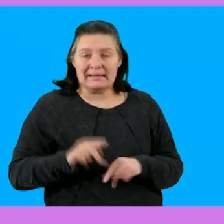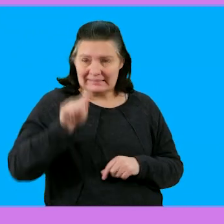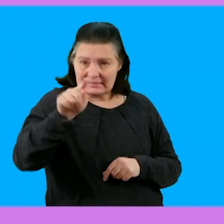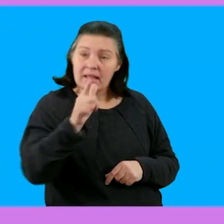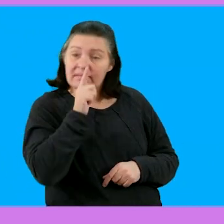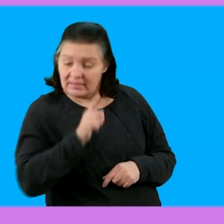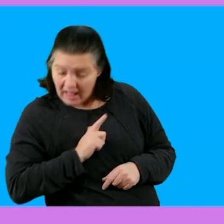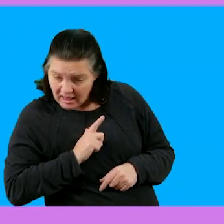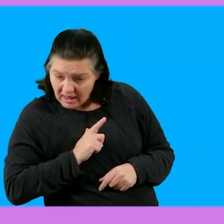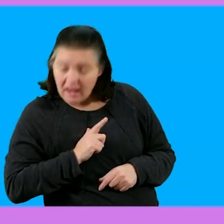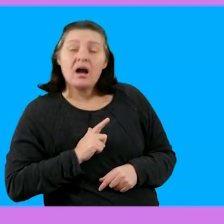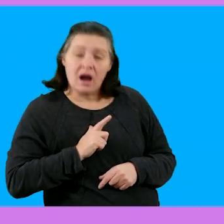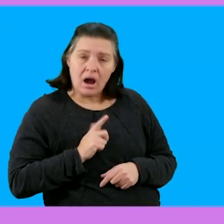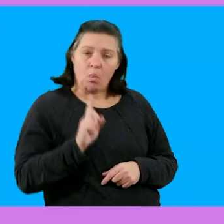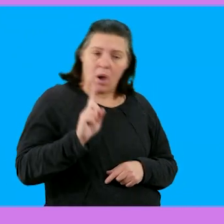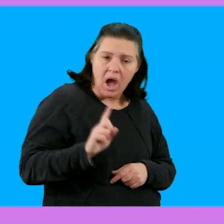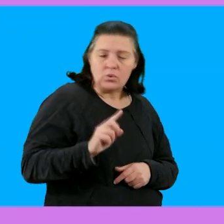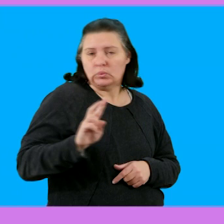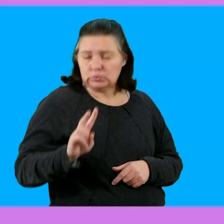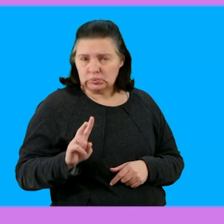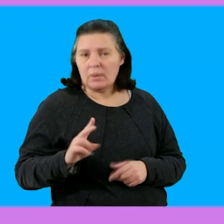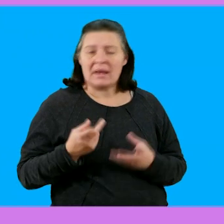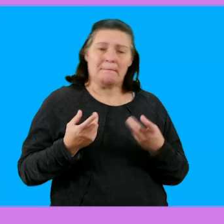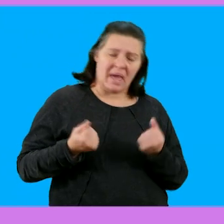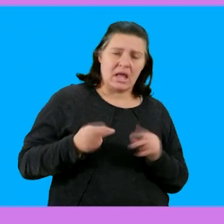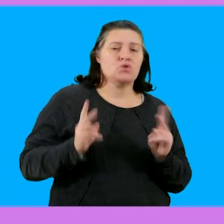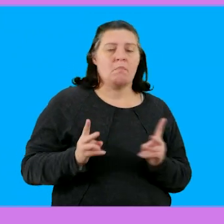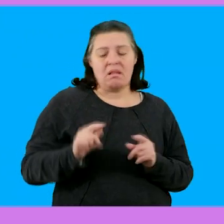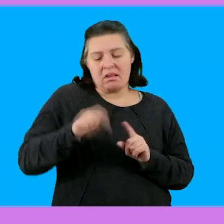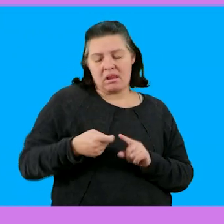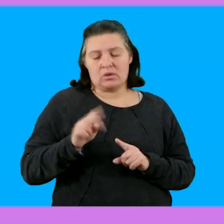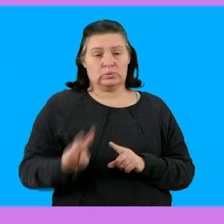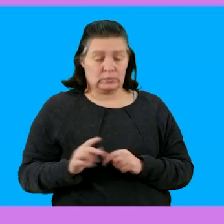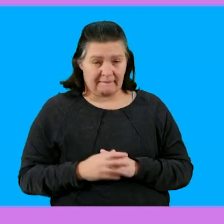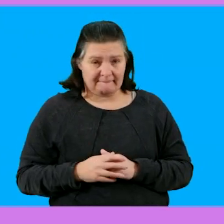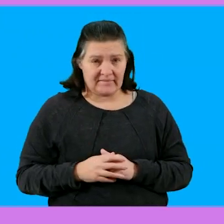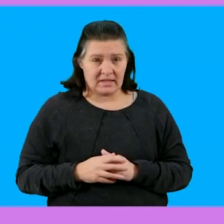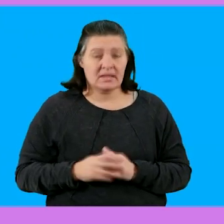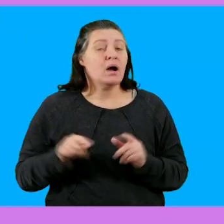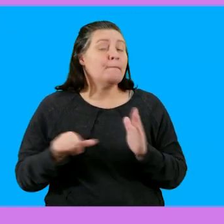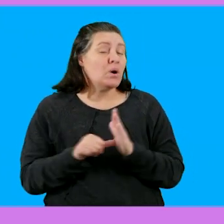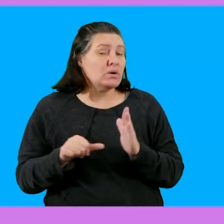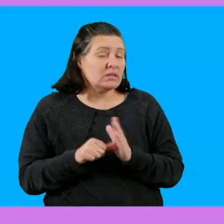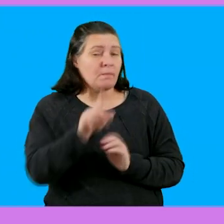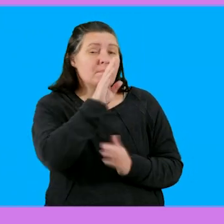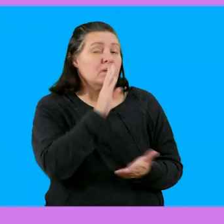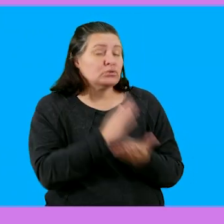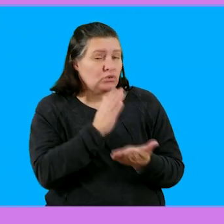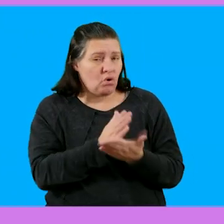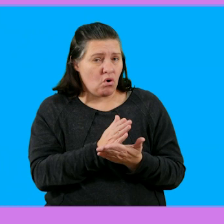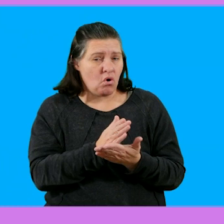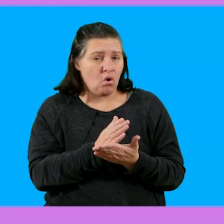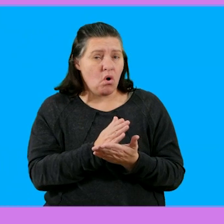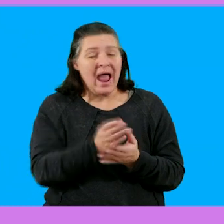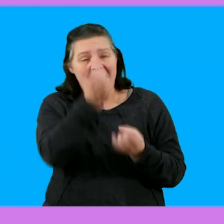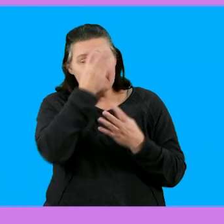to the context or whatever the instruction is saying, okay? Also important is that you must ensure that you